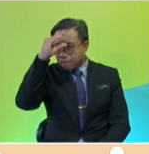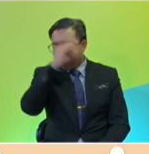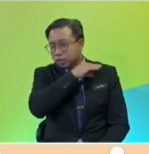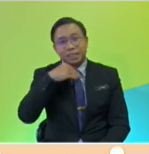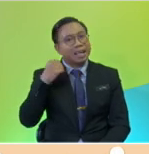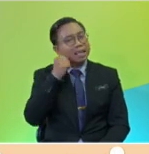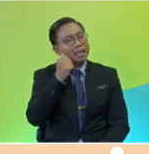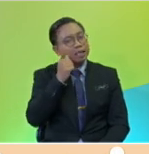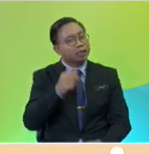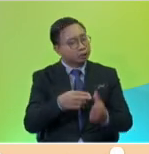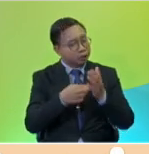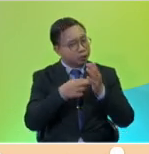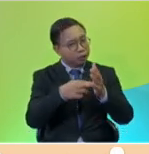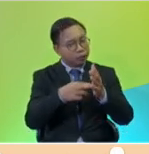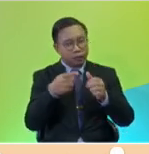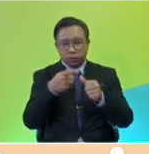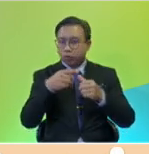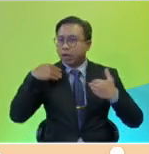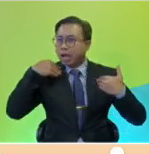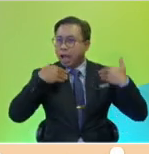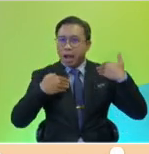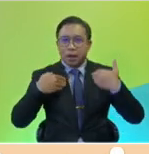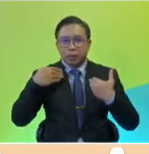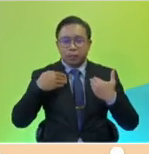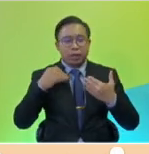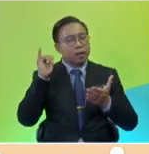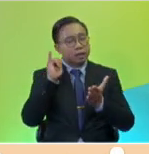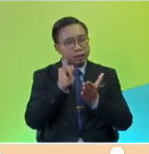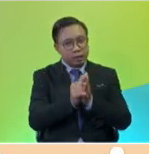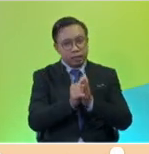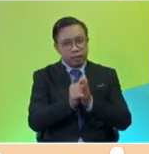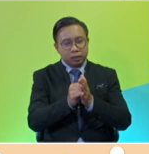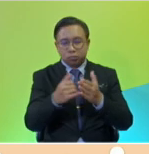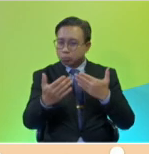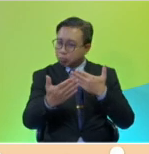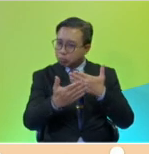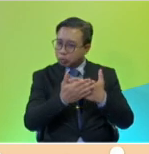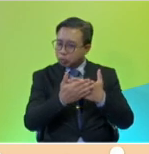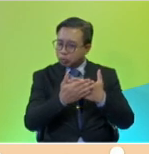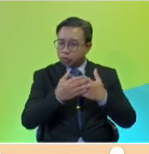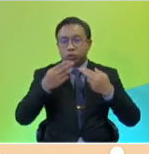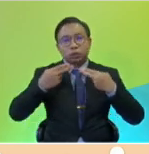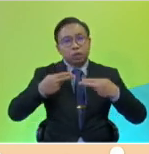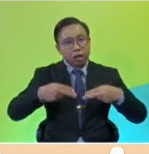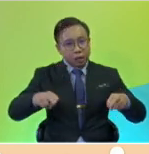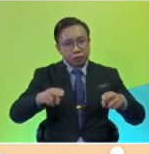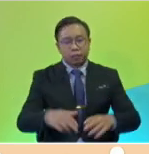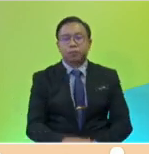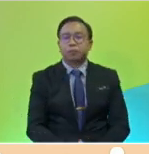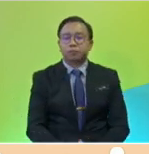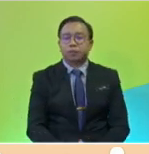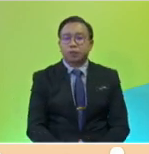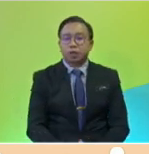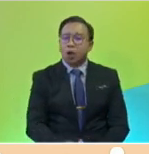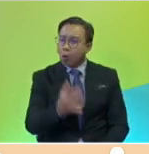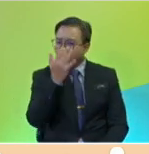it refers to animal that is close to extinction. When we